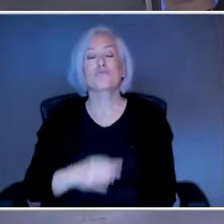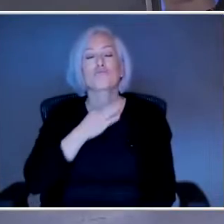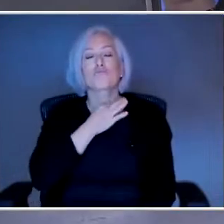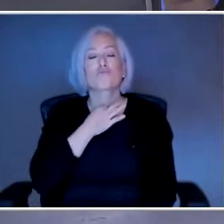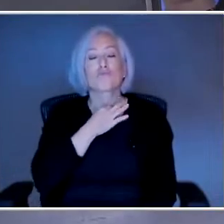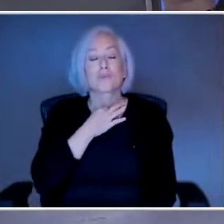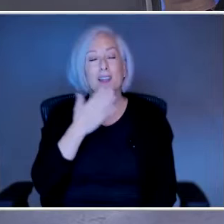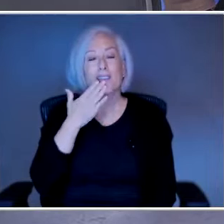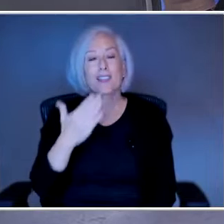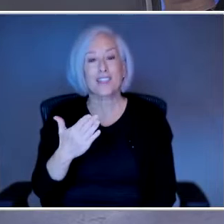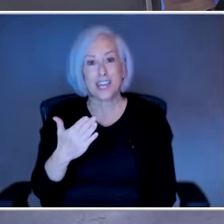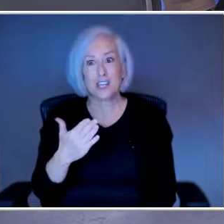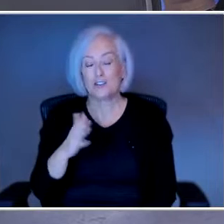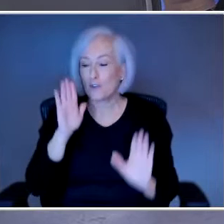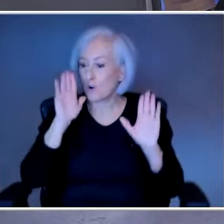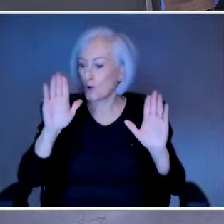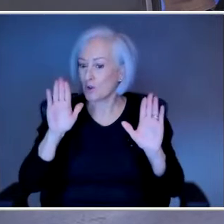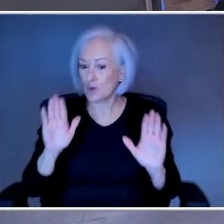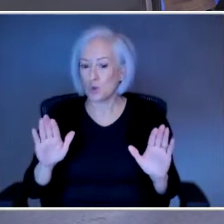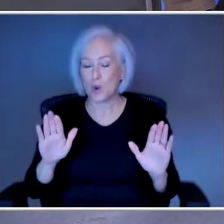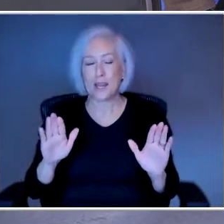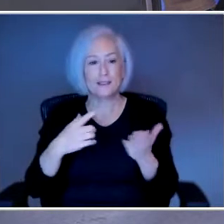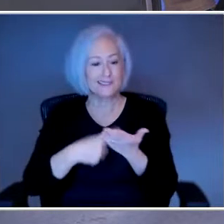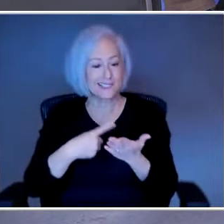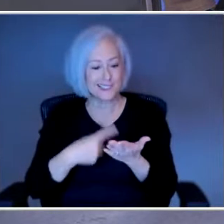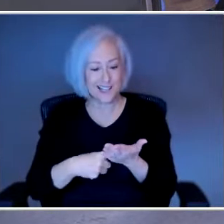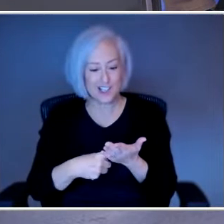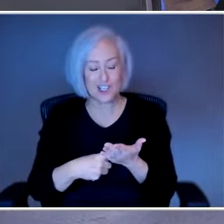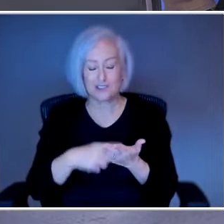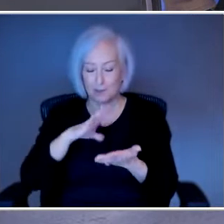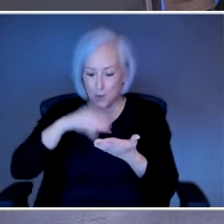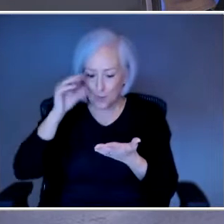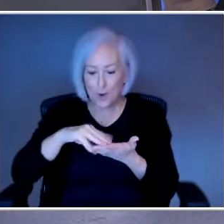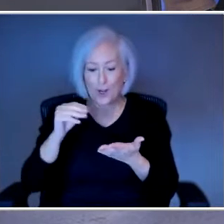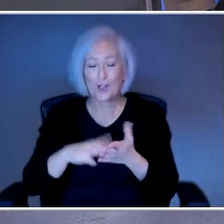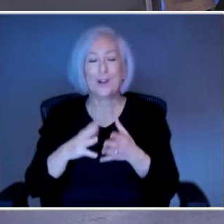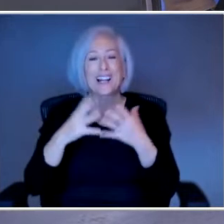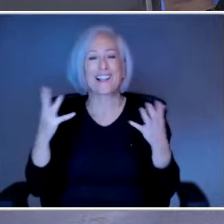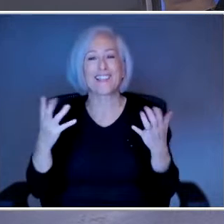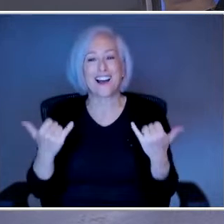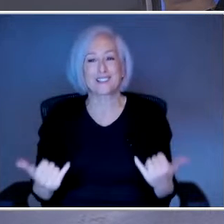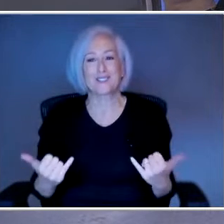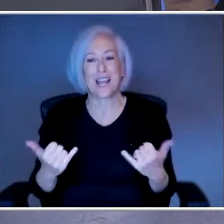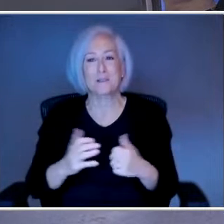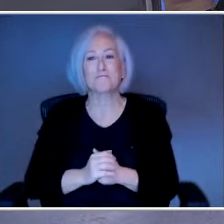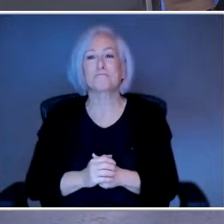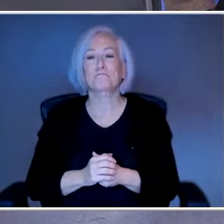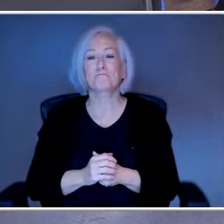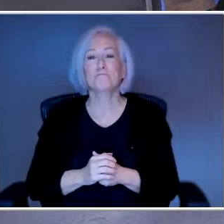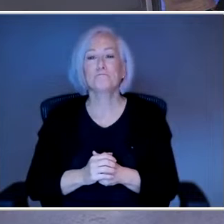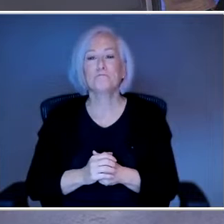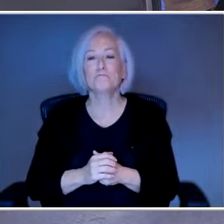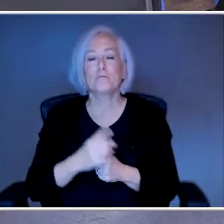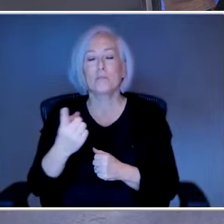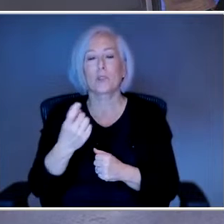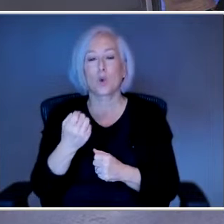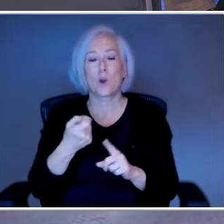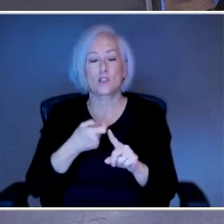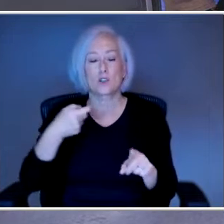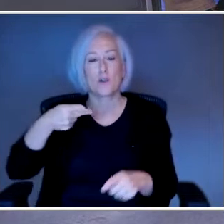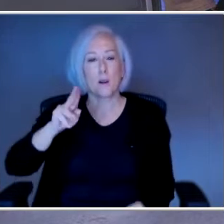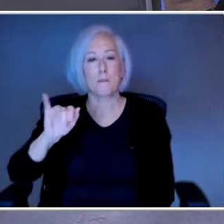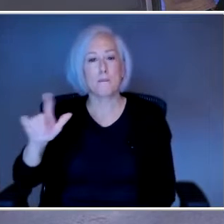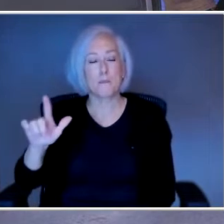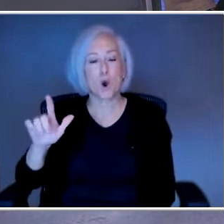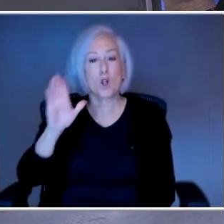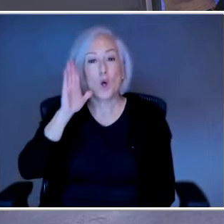for this great informative discussion. So I think we're learning a lot here this morning. Question from Paul, do you think that there's going to be more